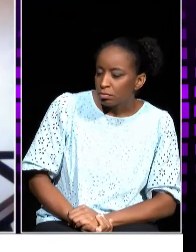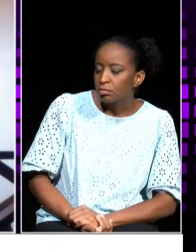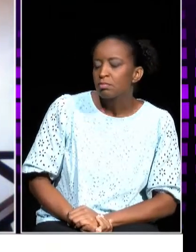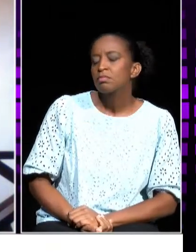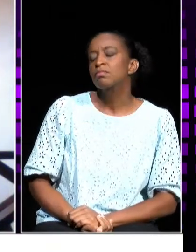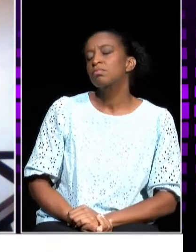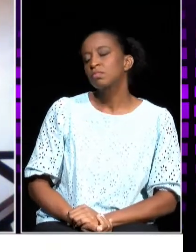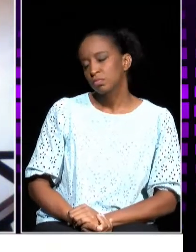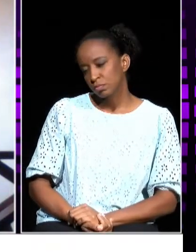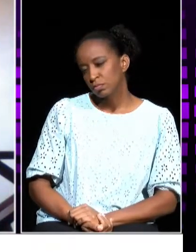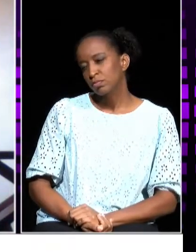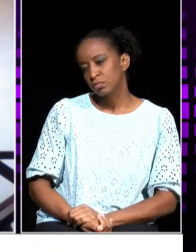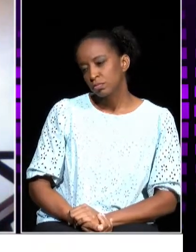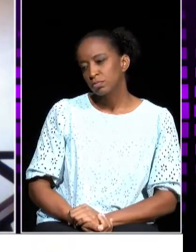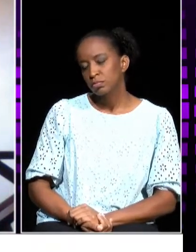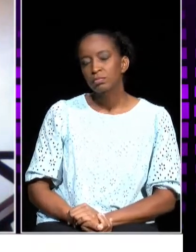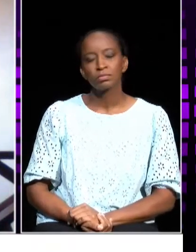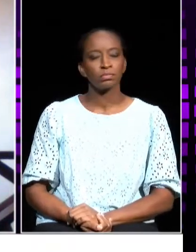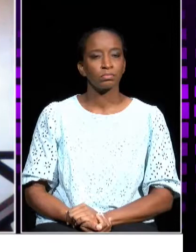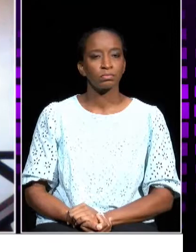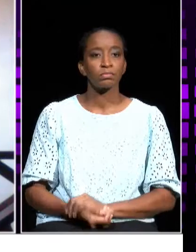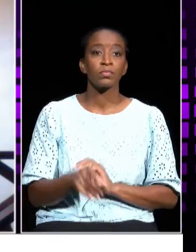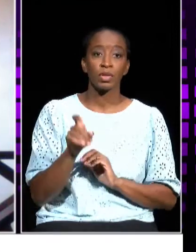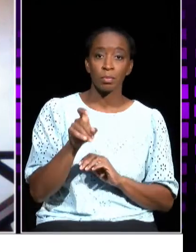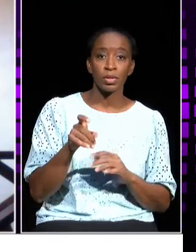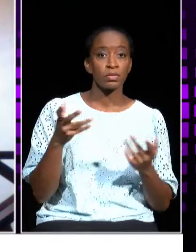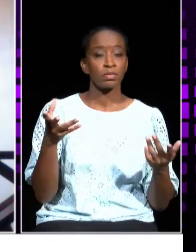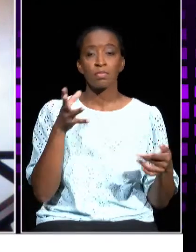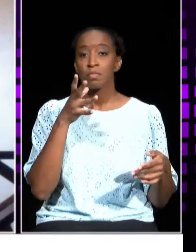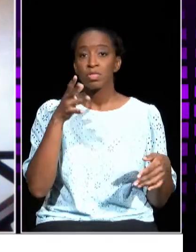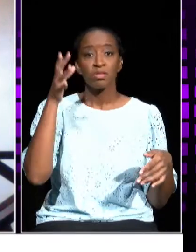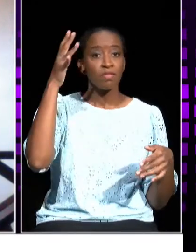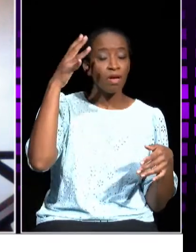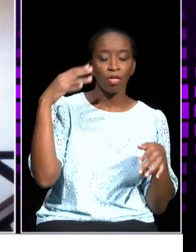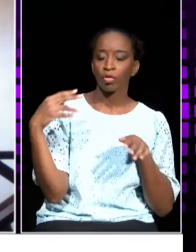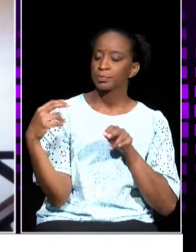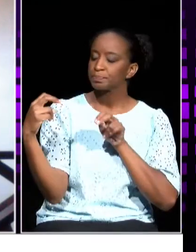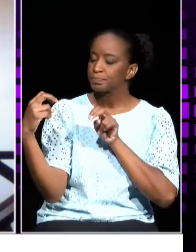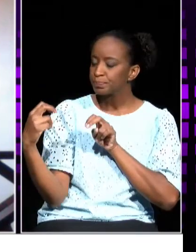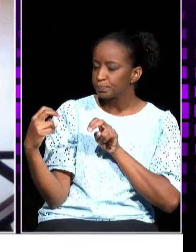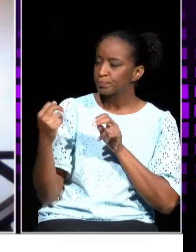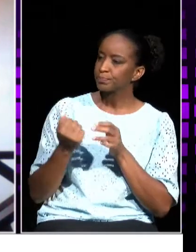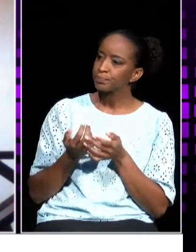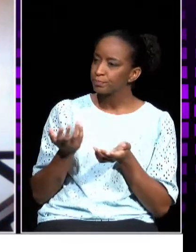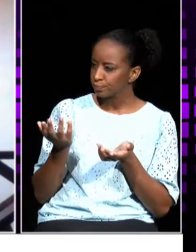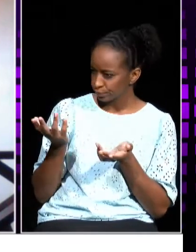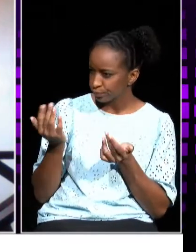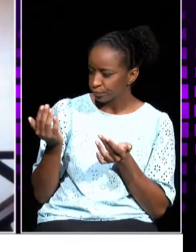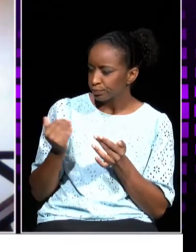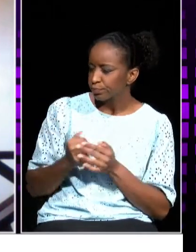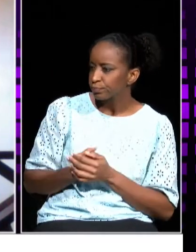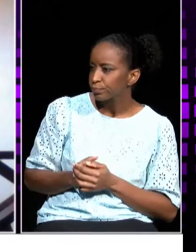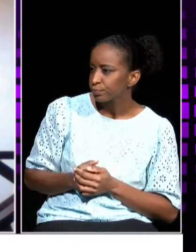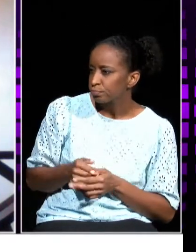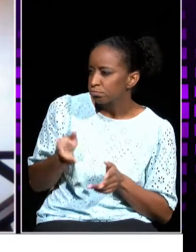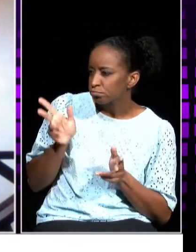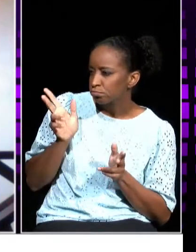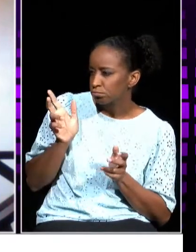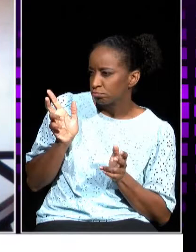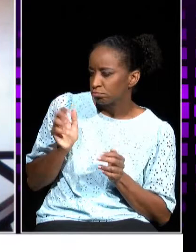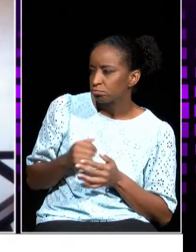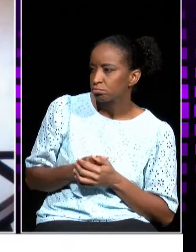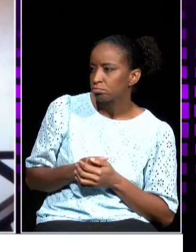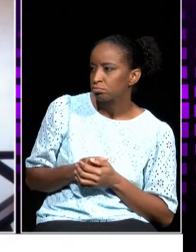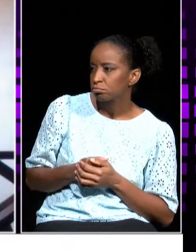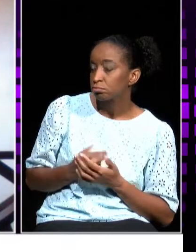say. And as the parent, you sit and you listen to that child. You know, we have a situation in Barbados where some parents will say to their